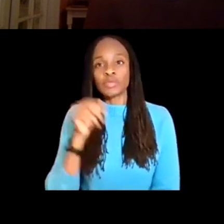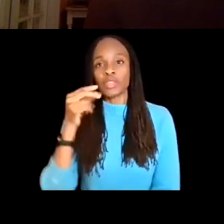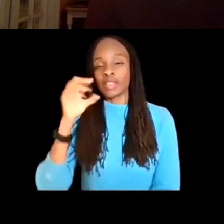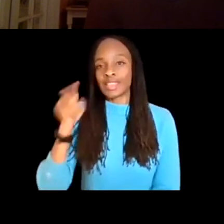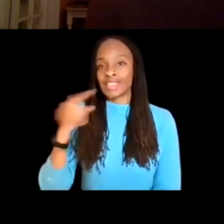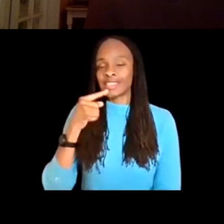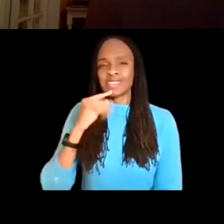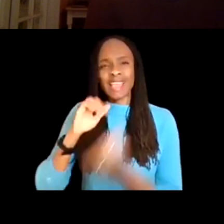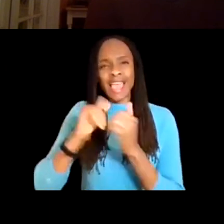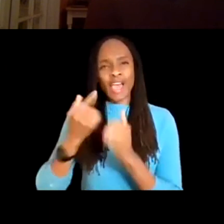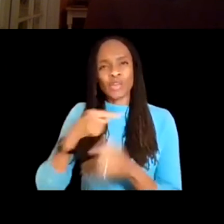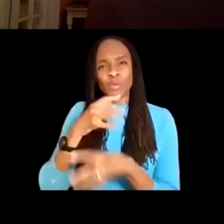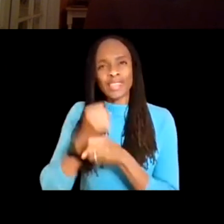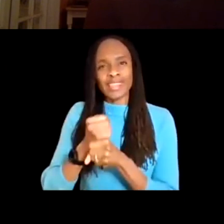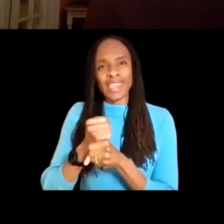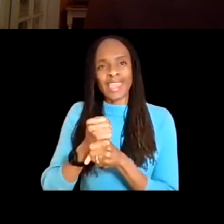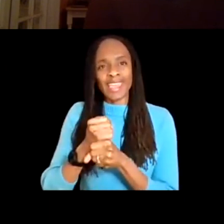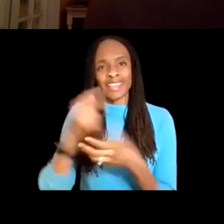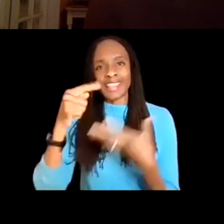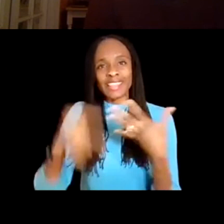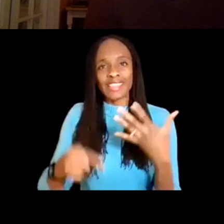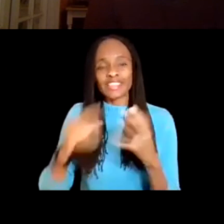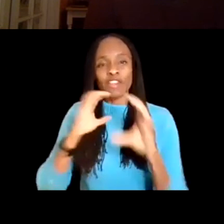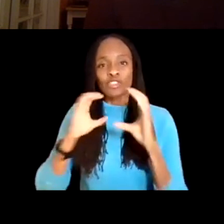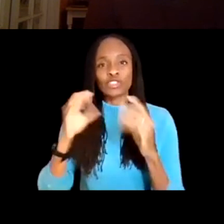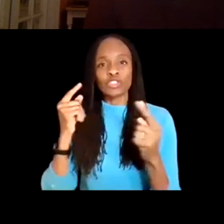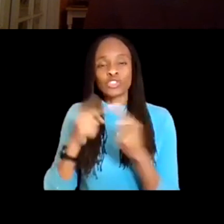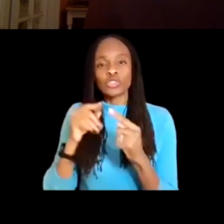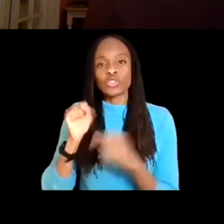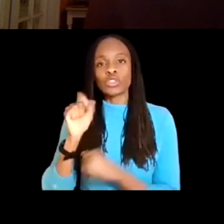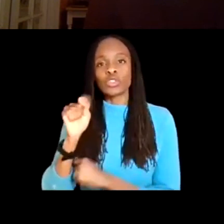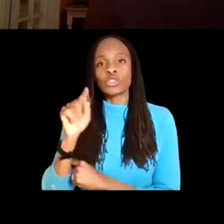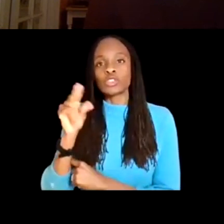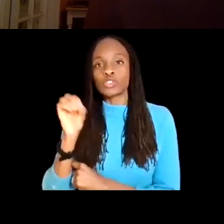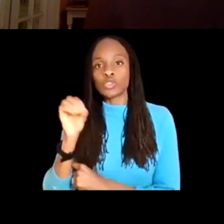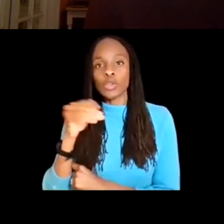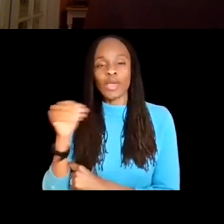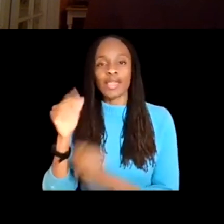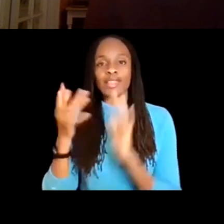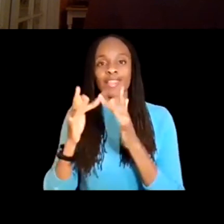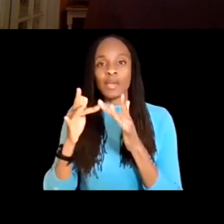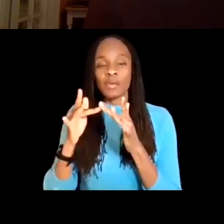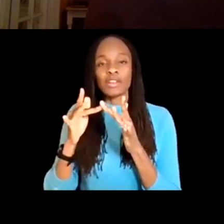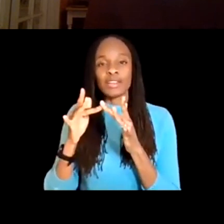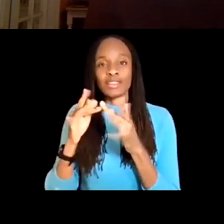do we get these conversations to the studio and network execs? This is a great question.